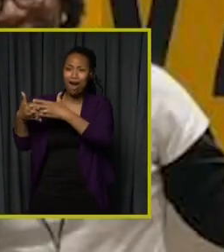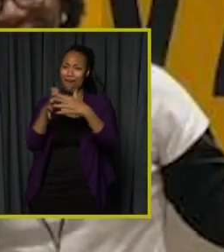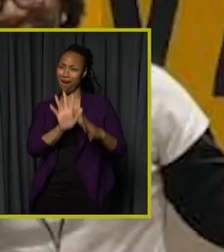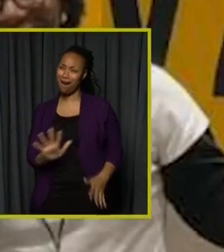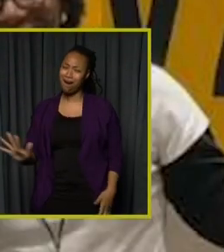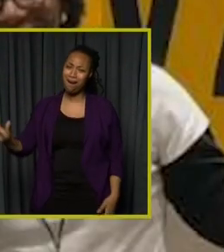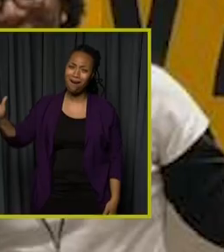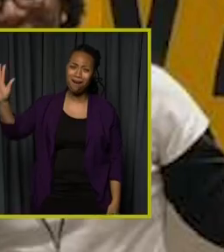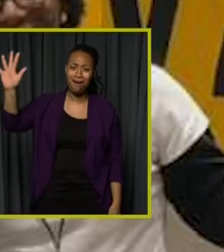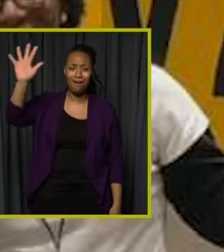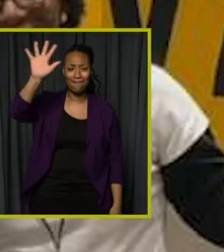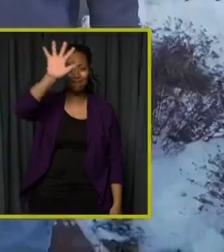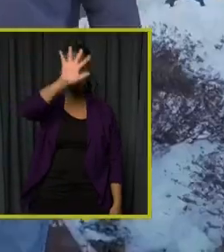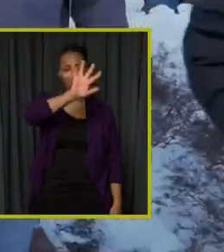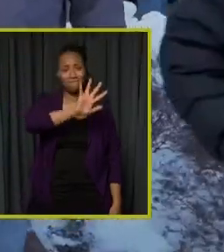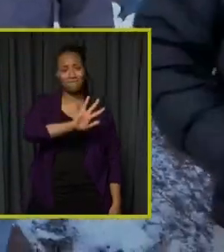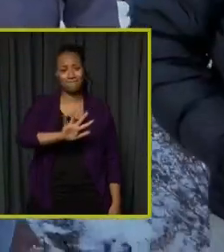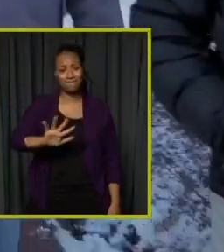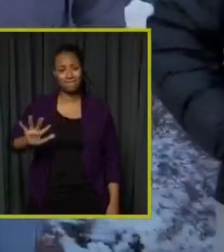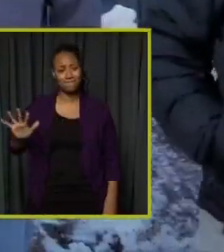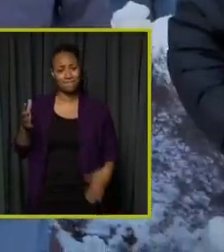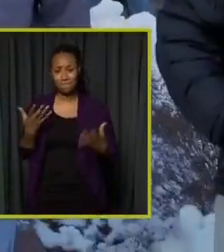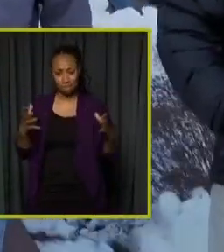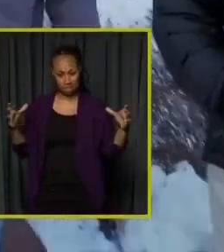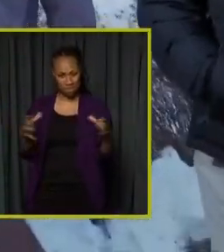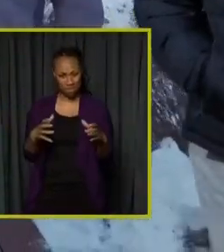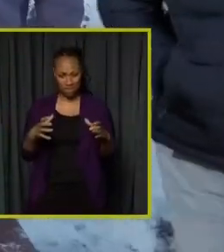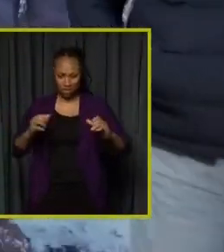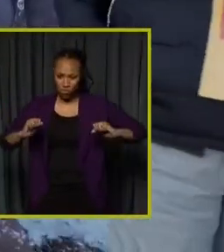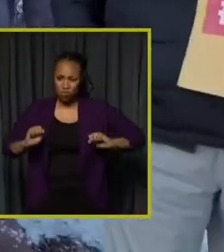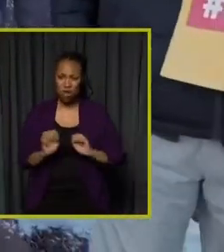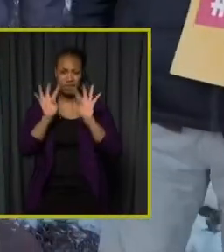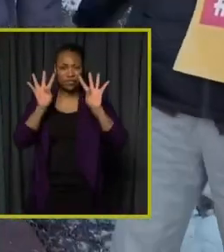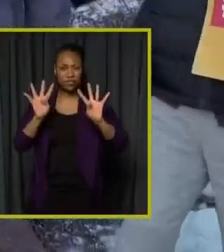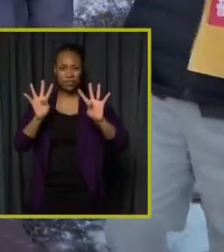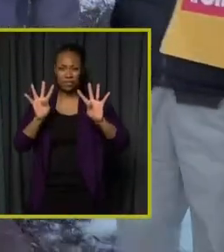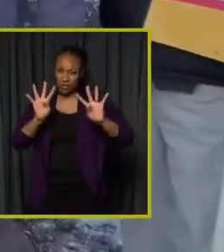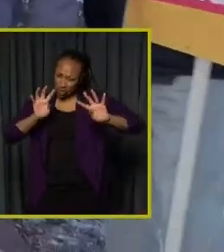We are rising up to fight poverty, not the poor.